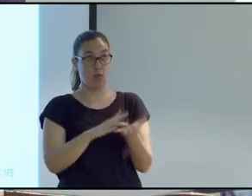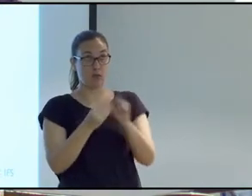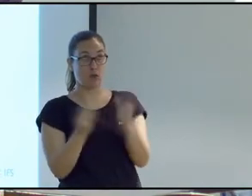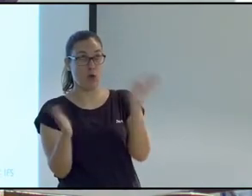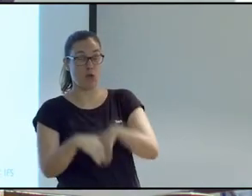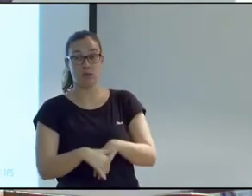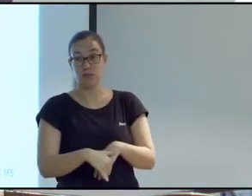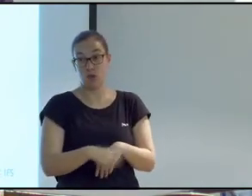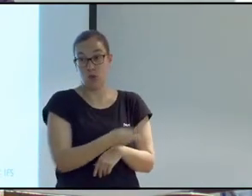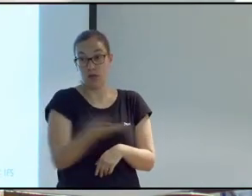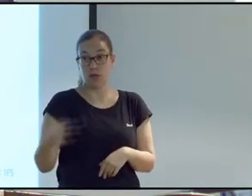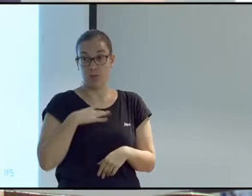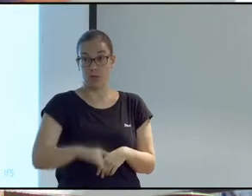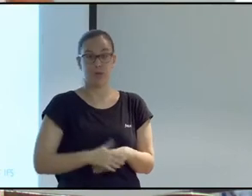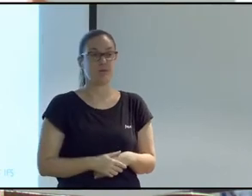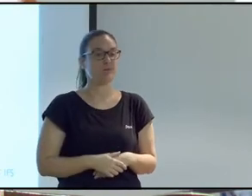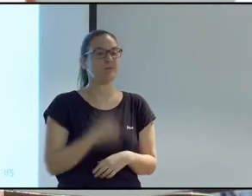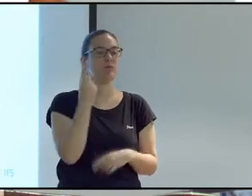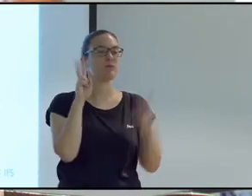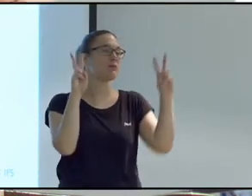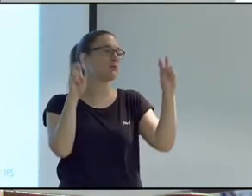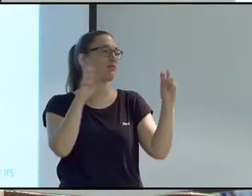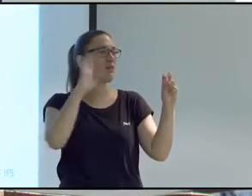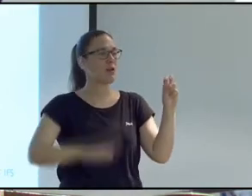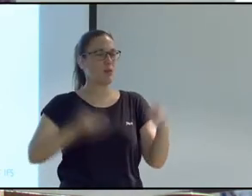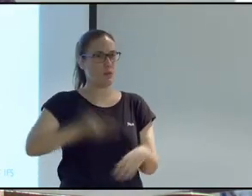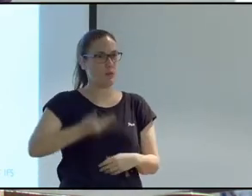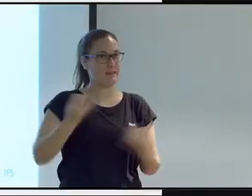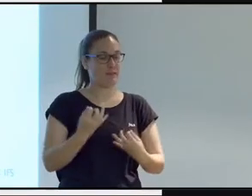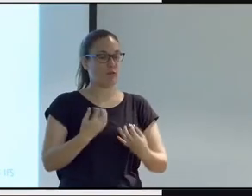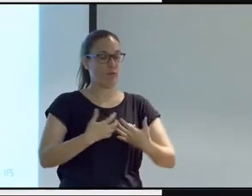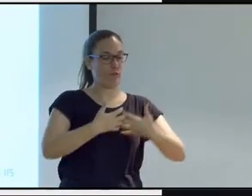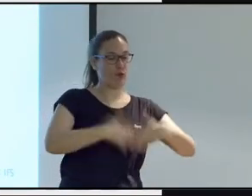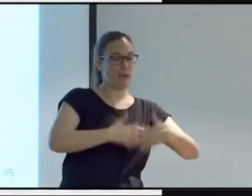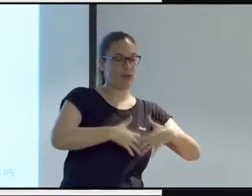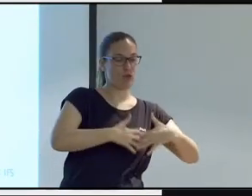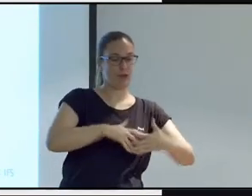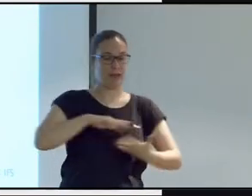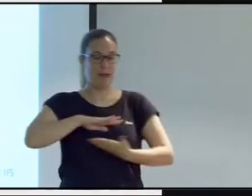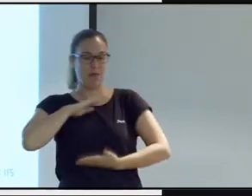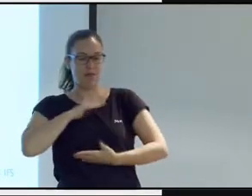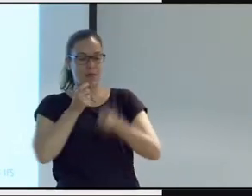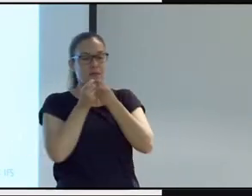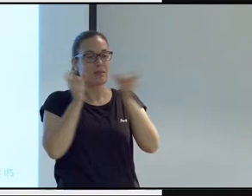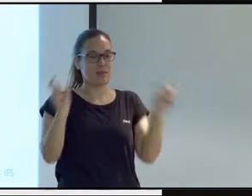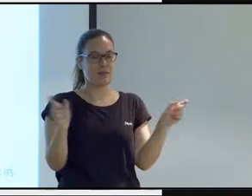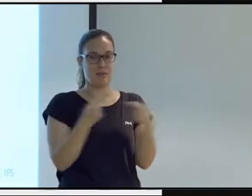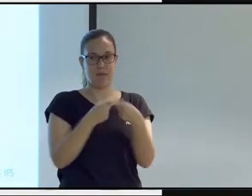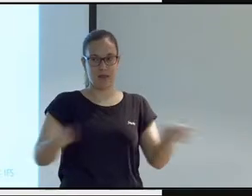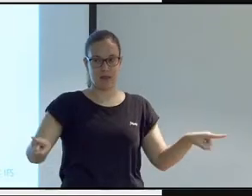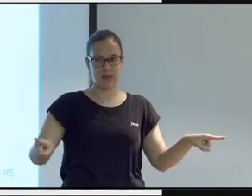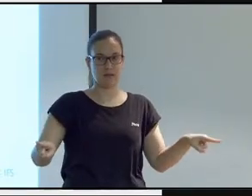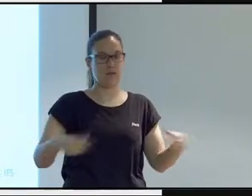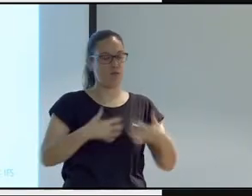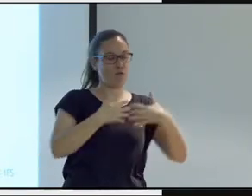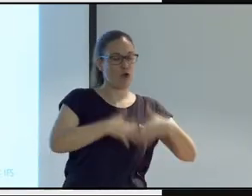considered. And there is another issue. It's the difference between